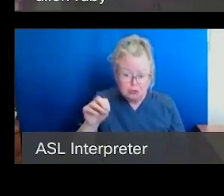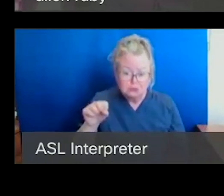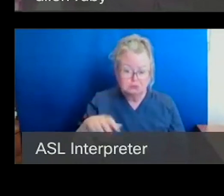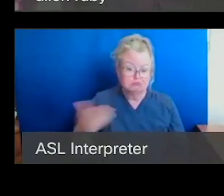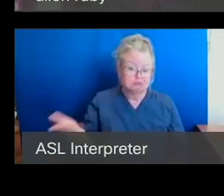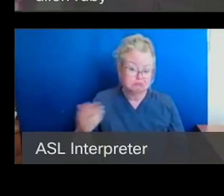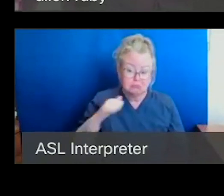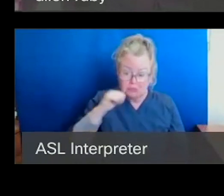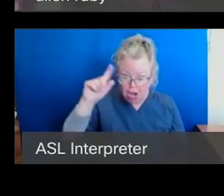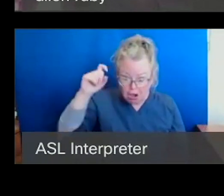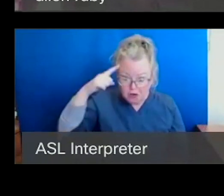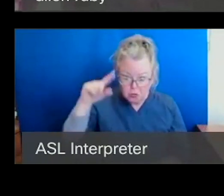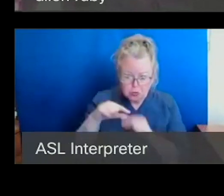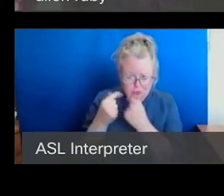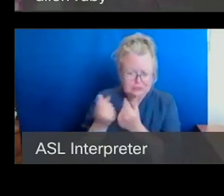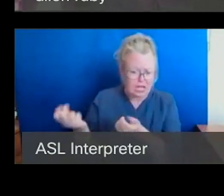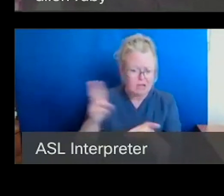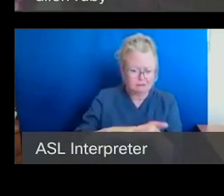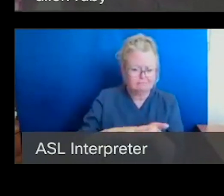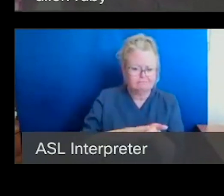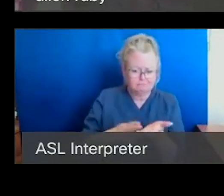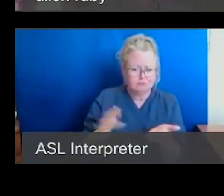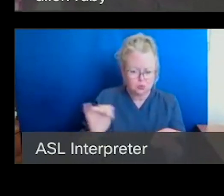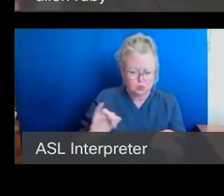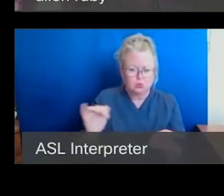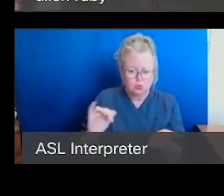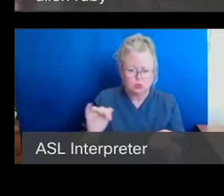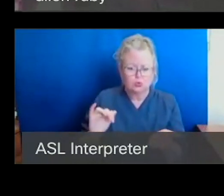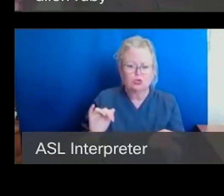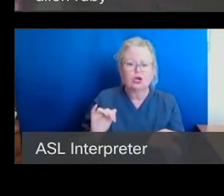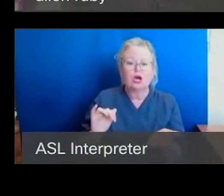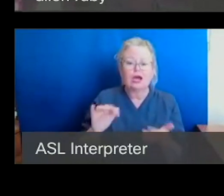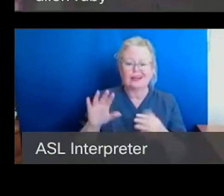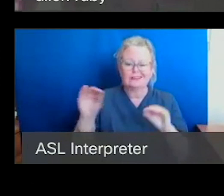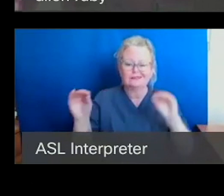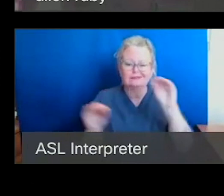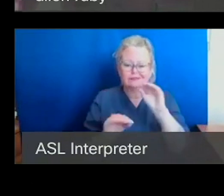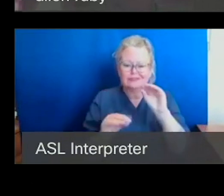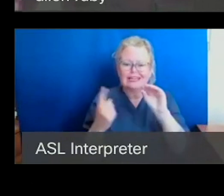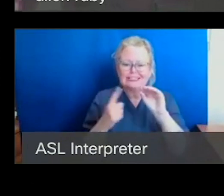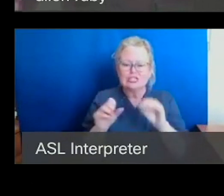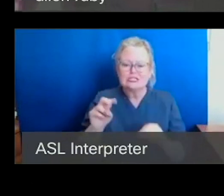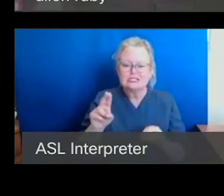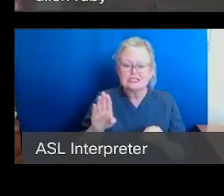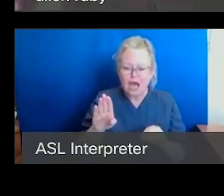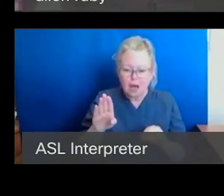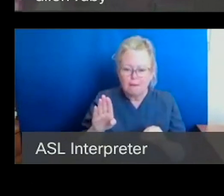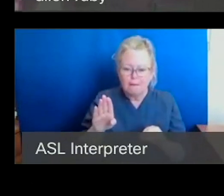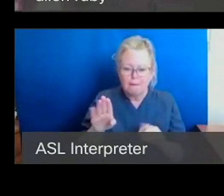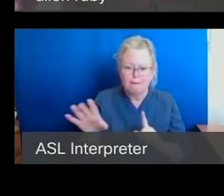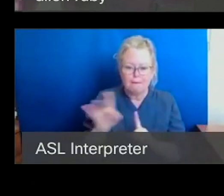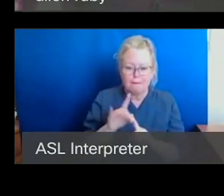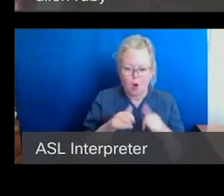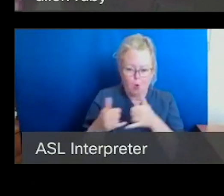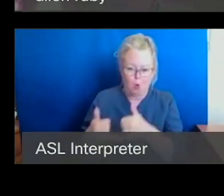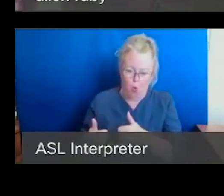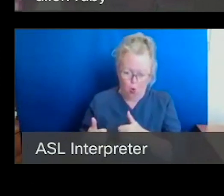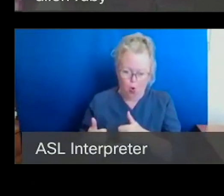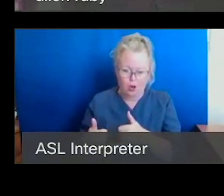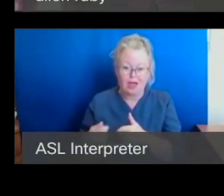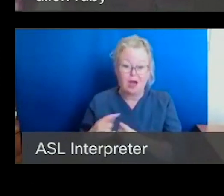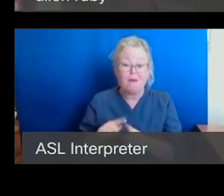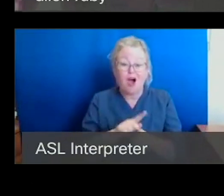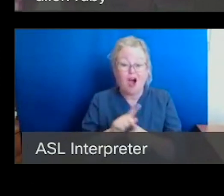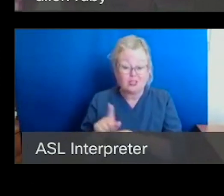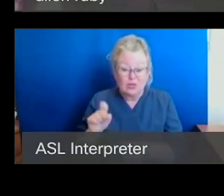And these organizations can receive a subaward on this grant, and they should provide a co-PI. But the main applicant